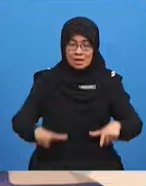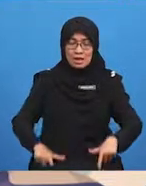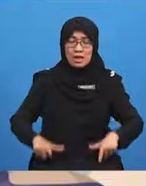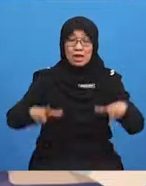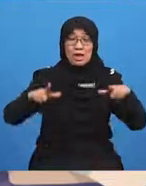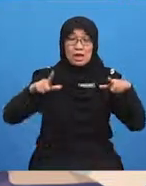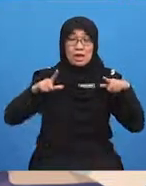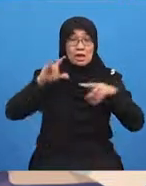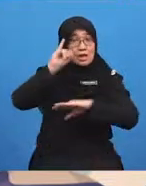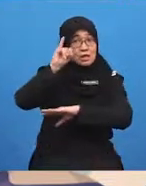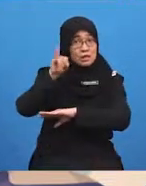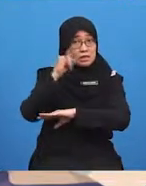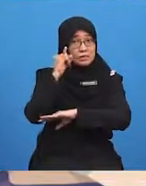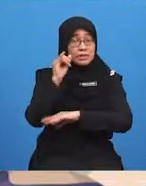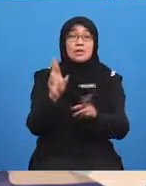Living room.